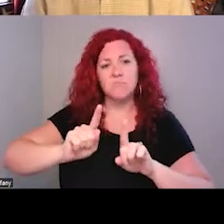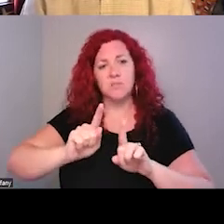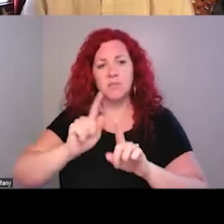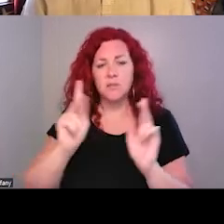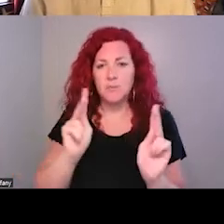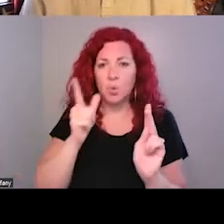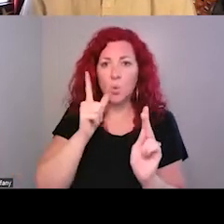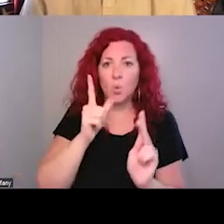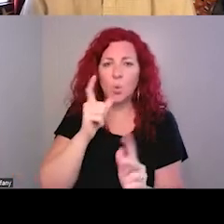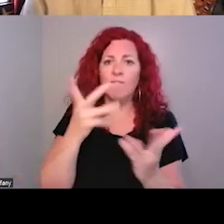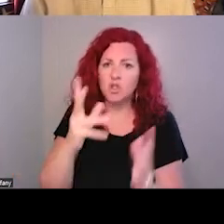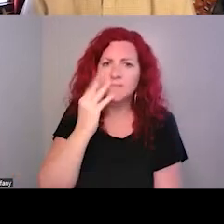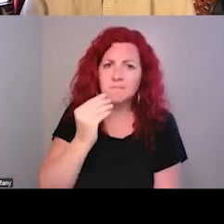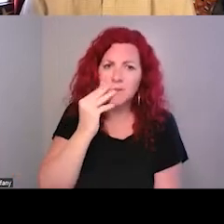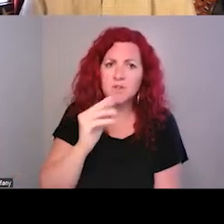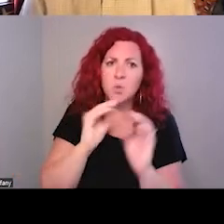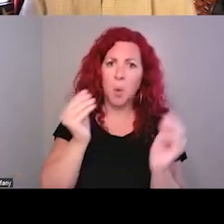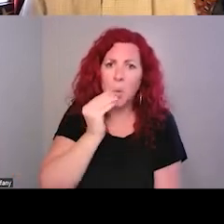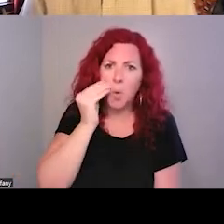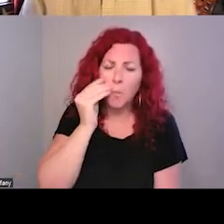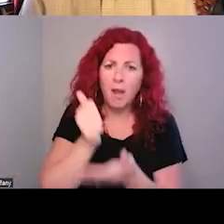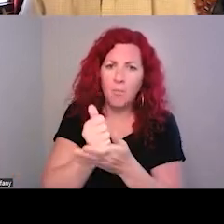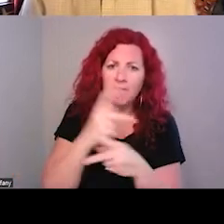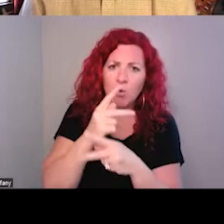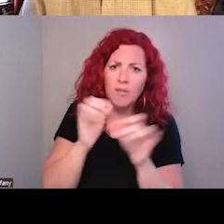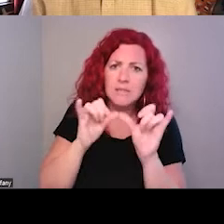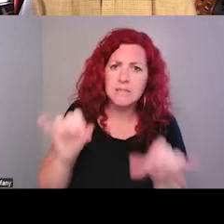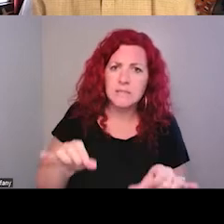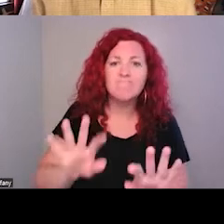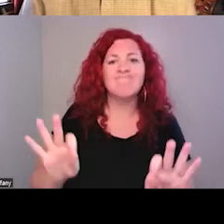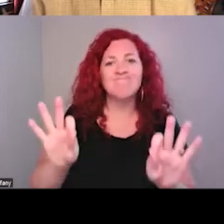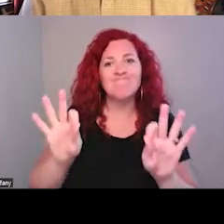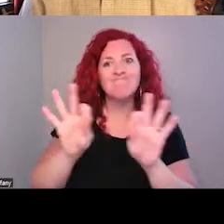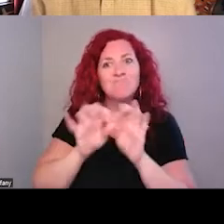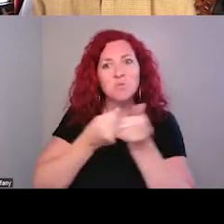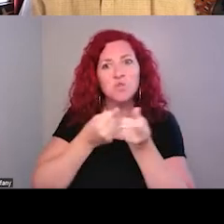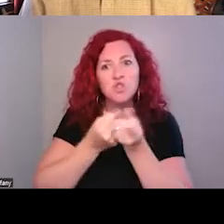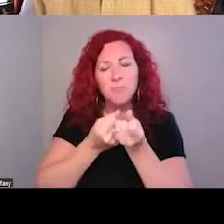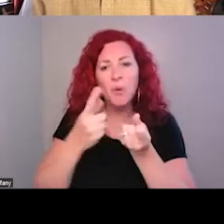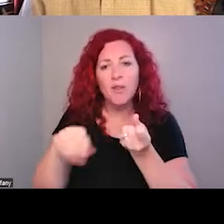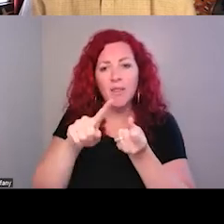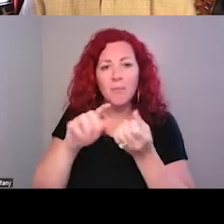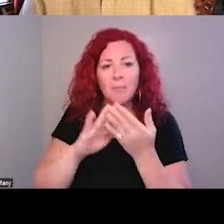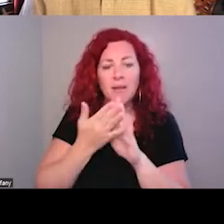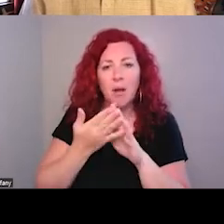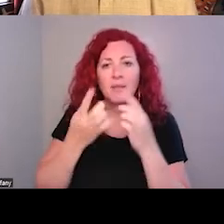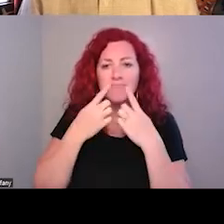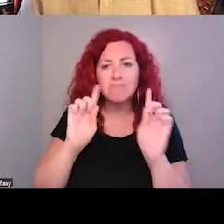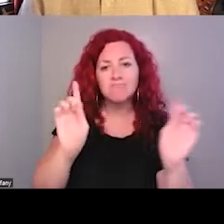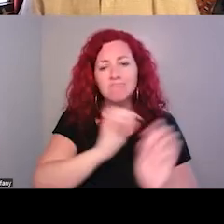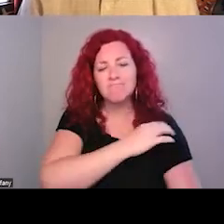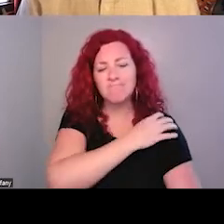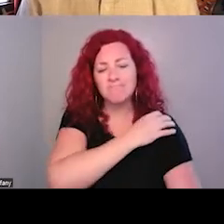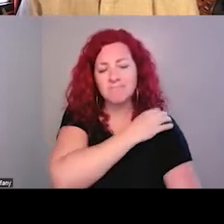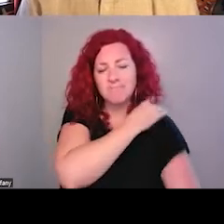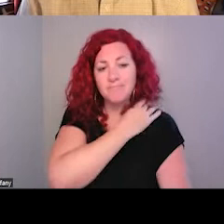homelessness and help them navigate these systems can be, again, really important to supporting them to getting to a better place. And